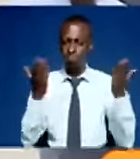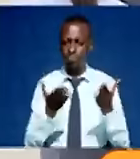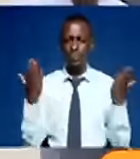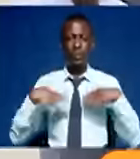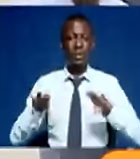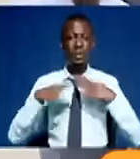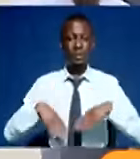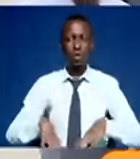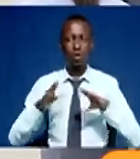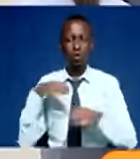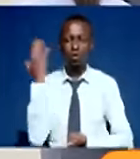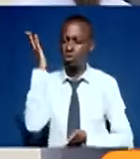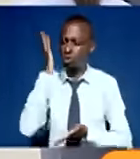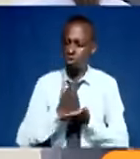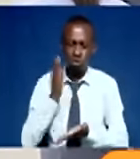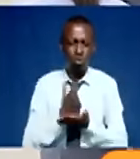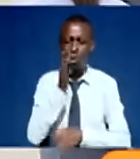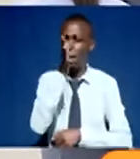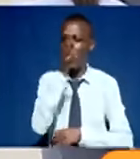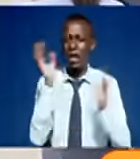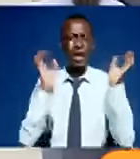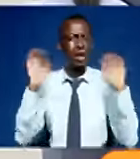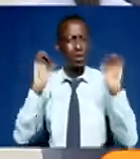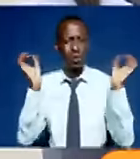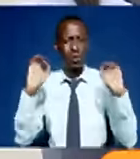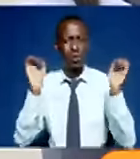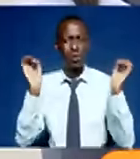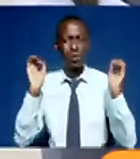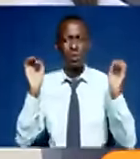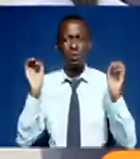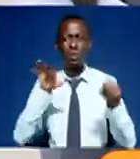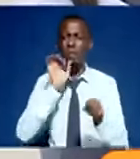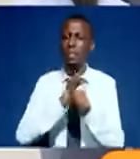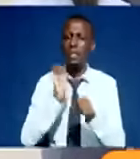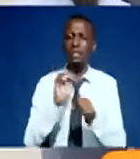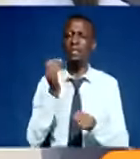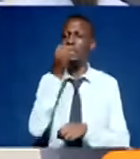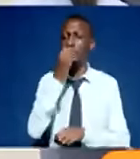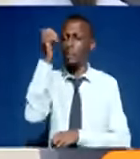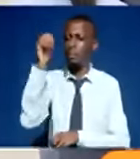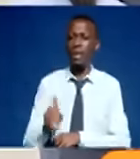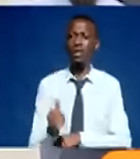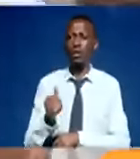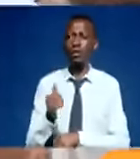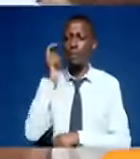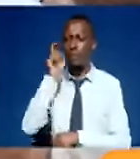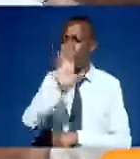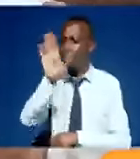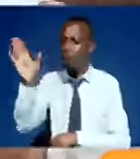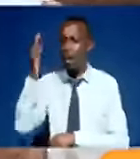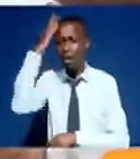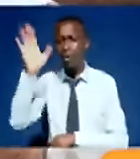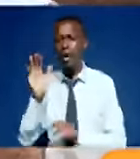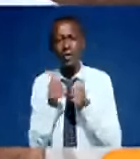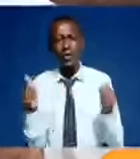hapa hawa, aki ya Mungu si wadanganyi. Hata kula jana kuna wengi wajakula hapo. Unajua wameona, wamejua mko vizuri. Some